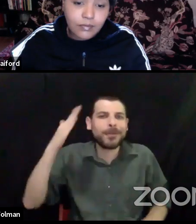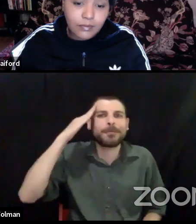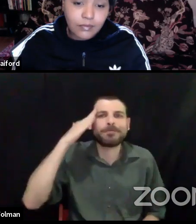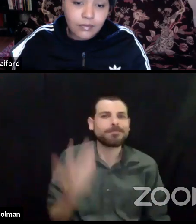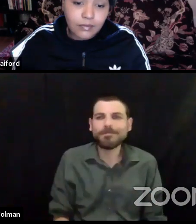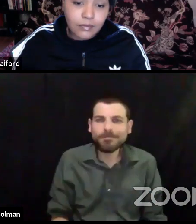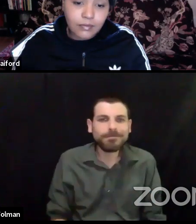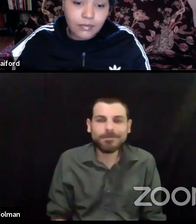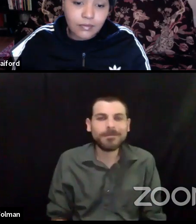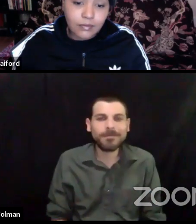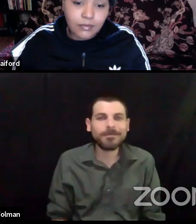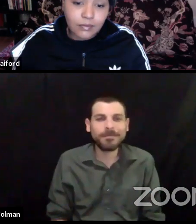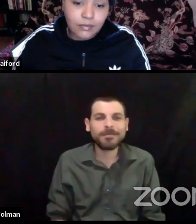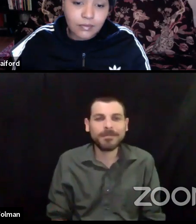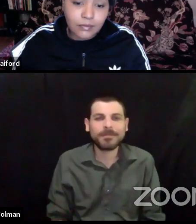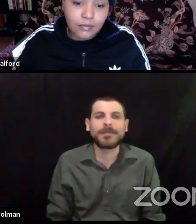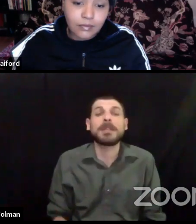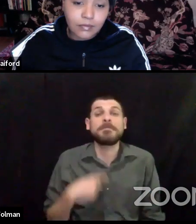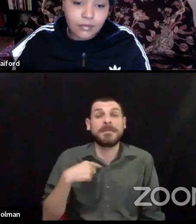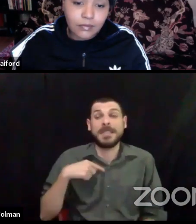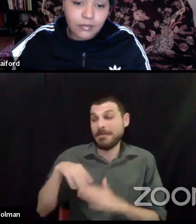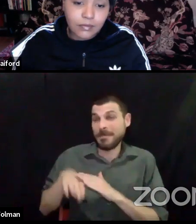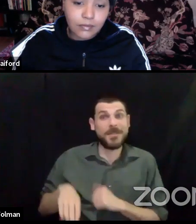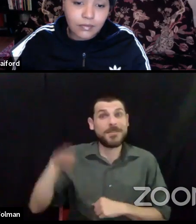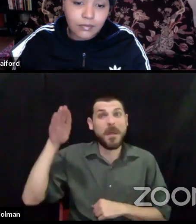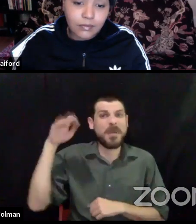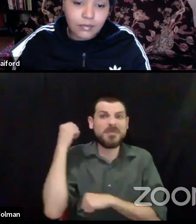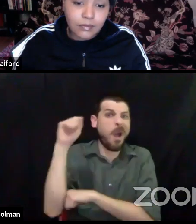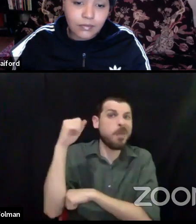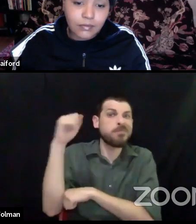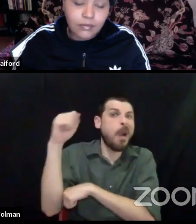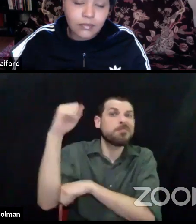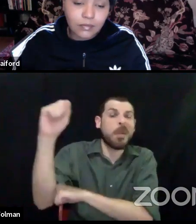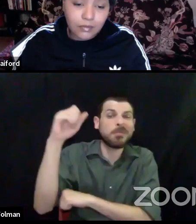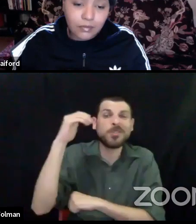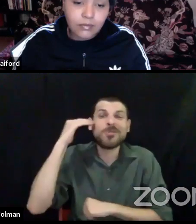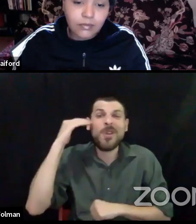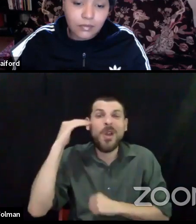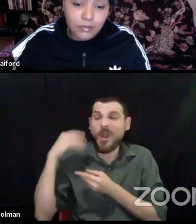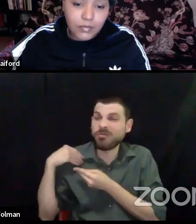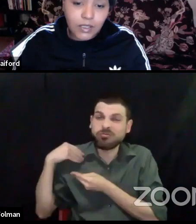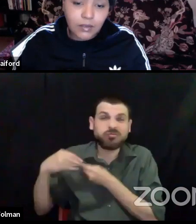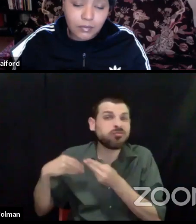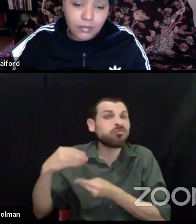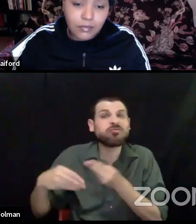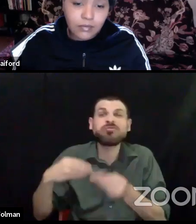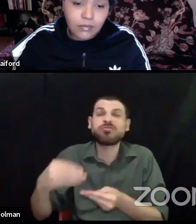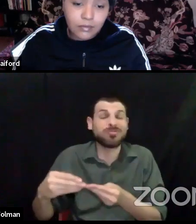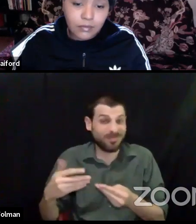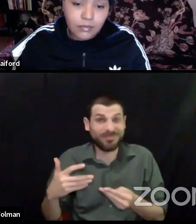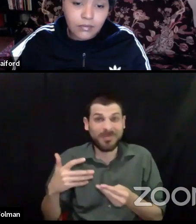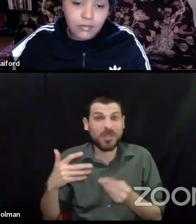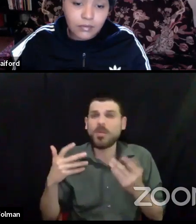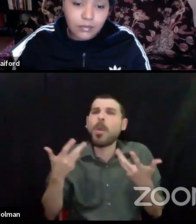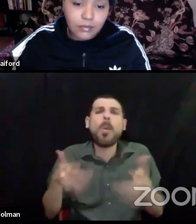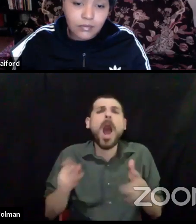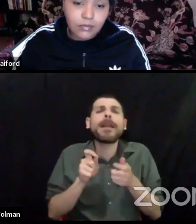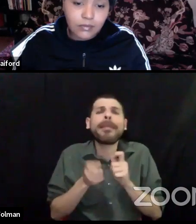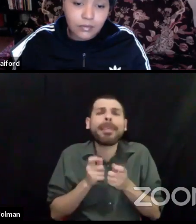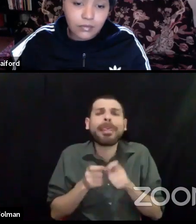from a radical background, and we're like revolution over reform. Yeah. However, we need to